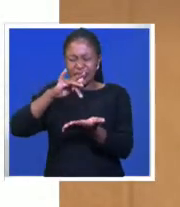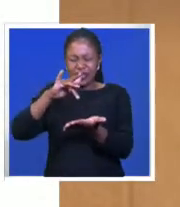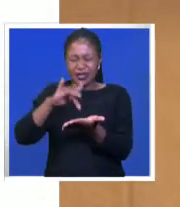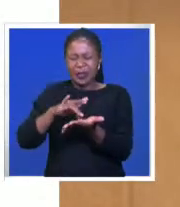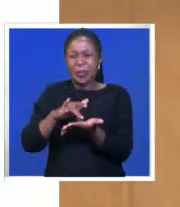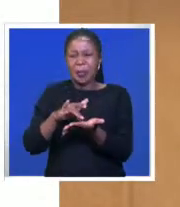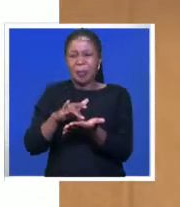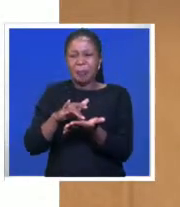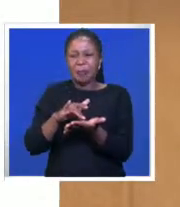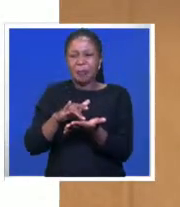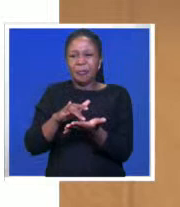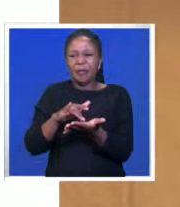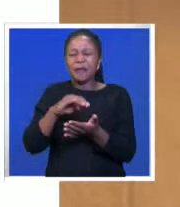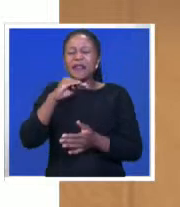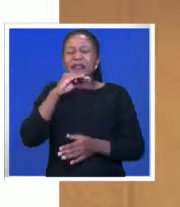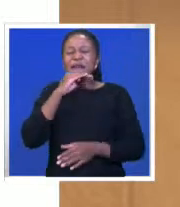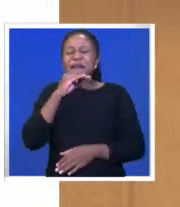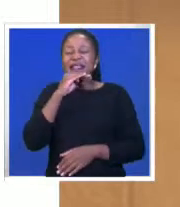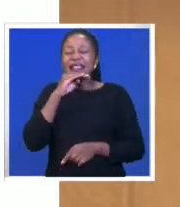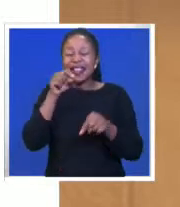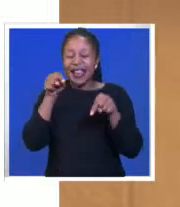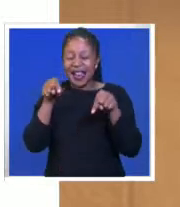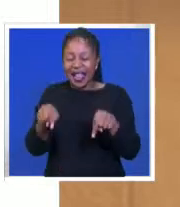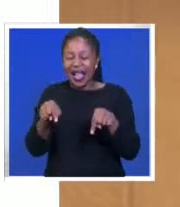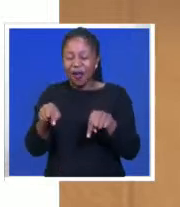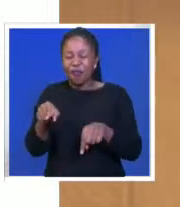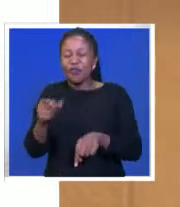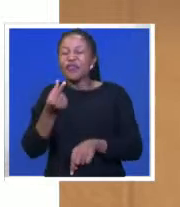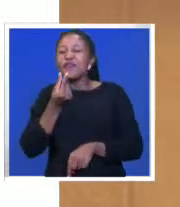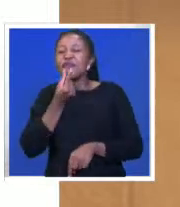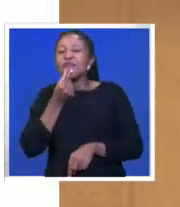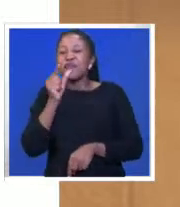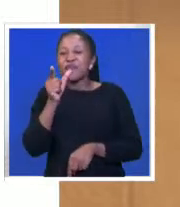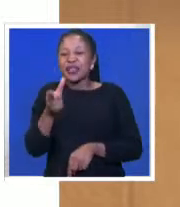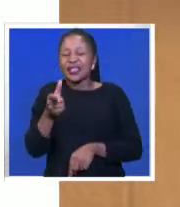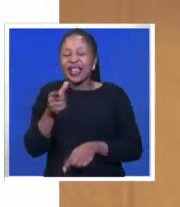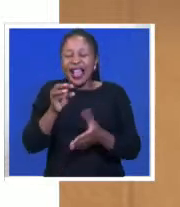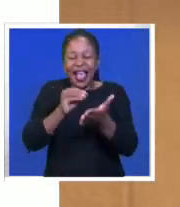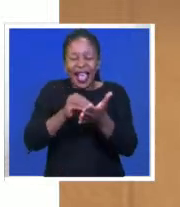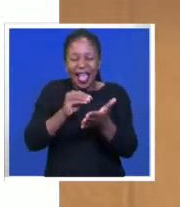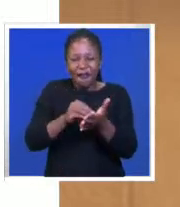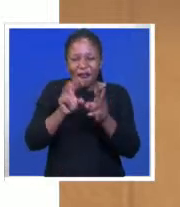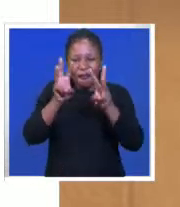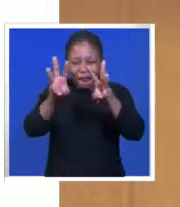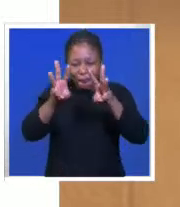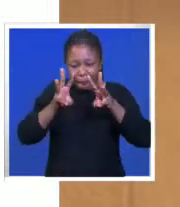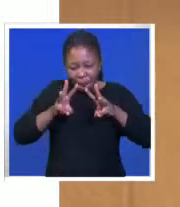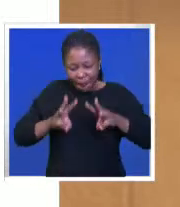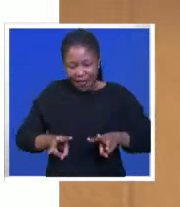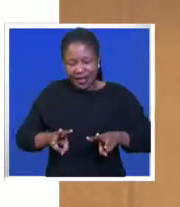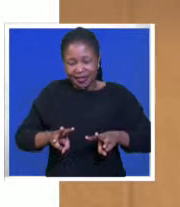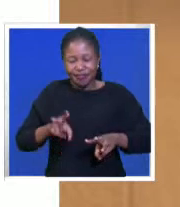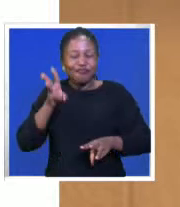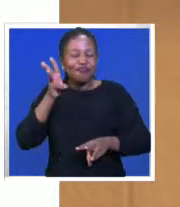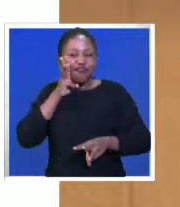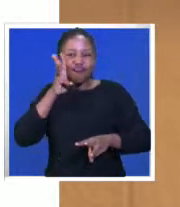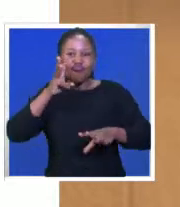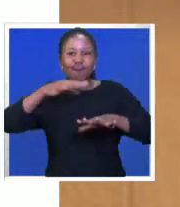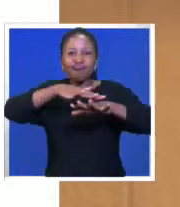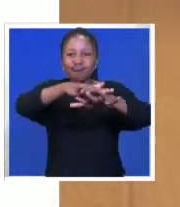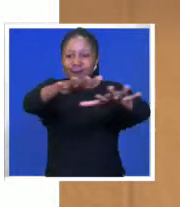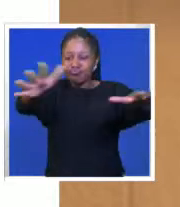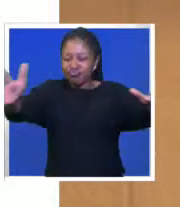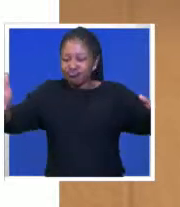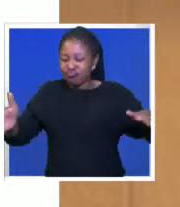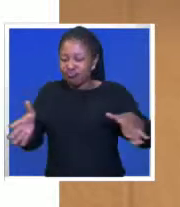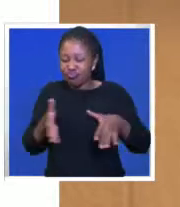now this prison is in an island because of sea. That is a context what? Clue. So